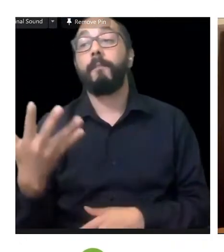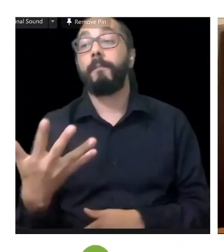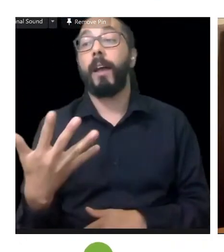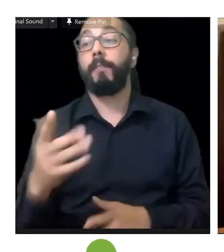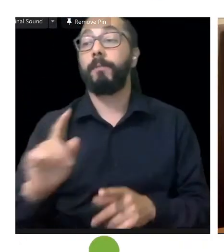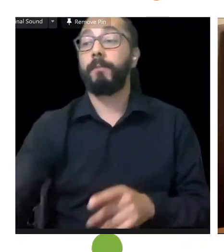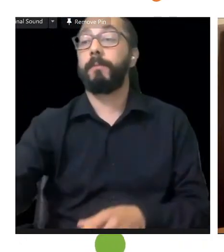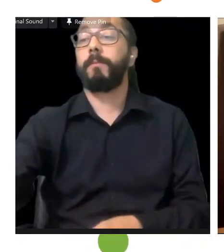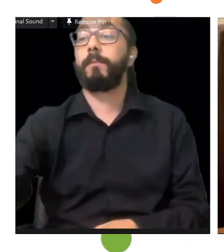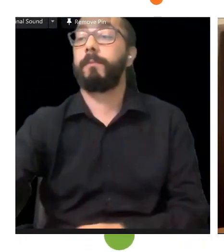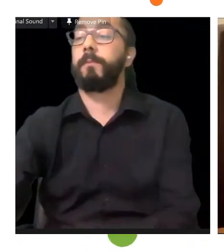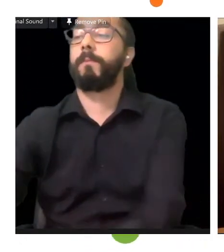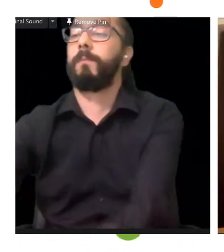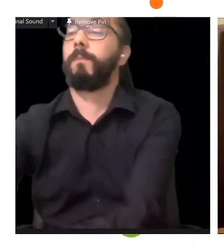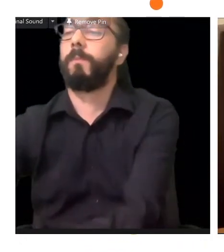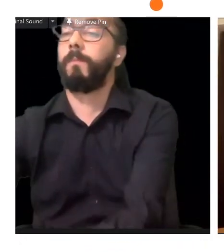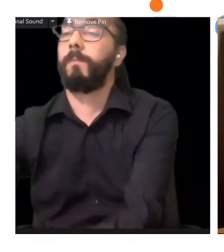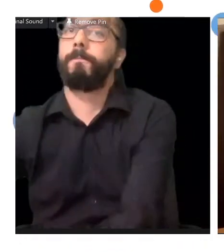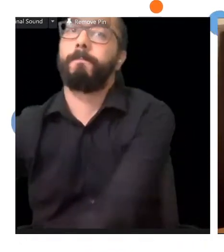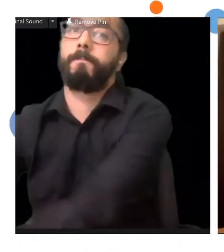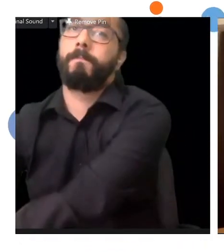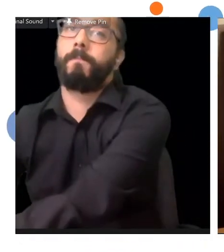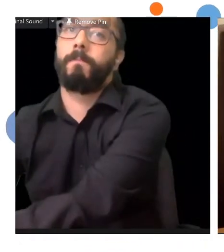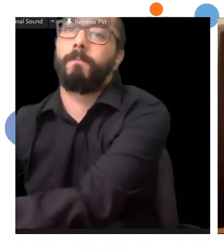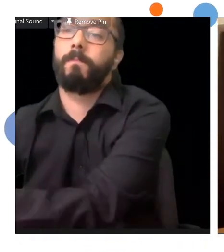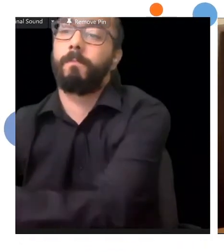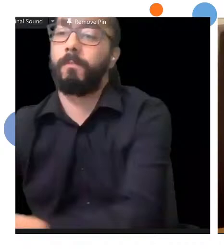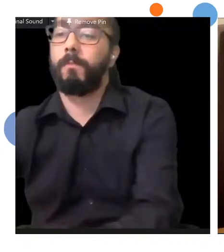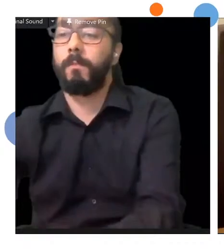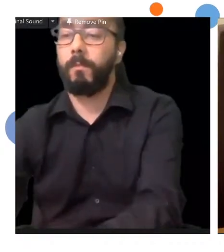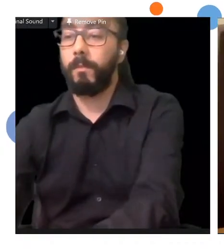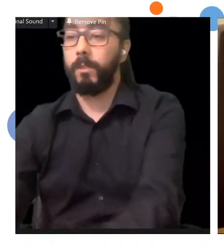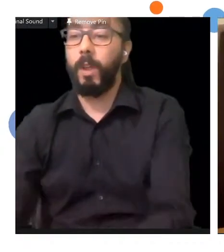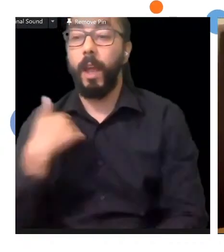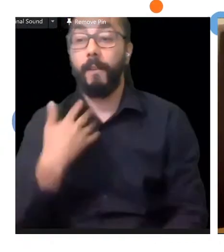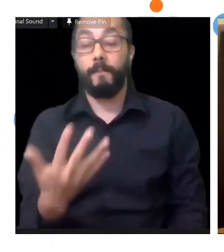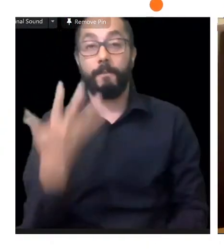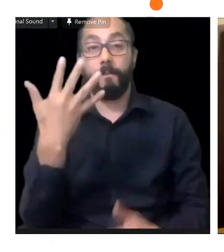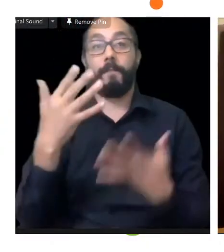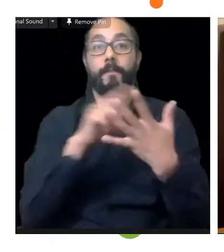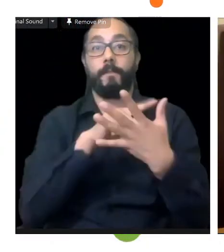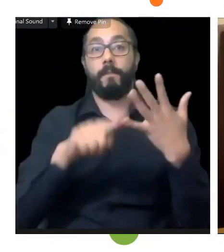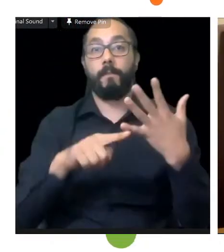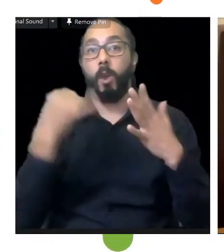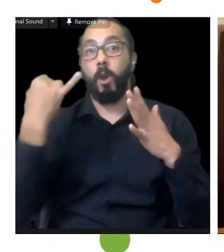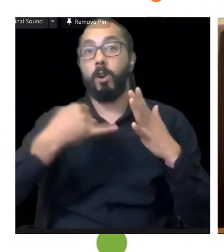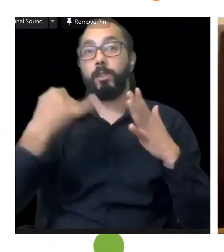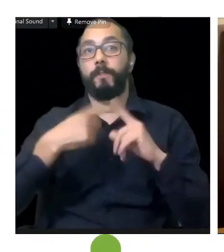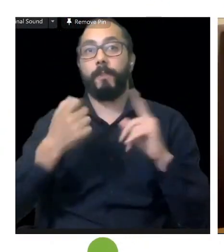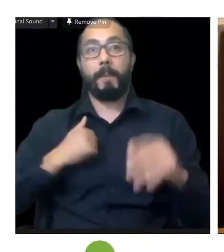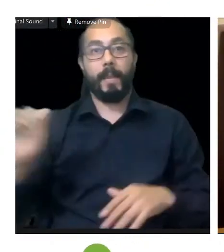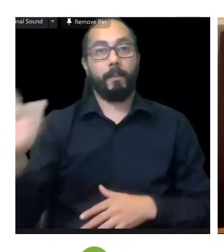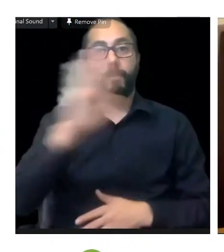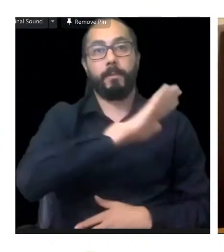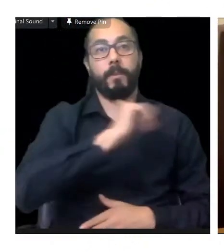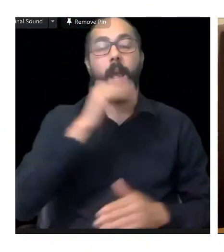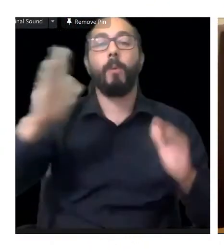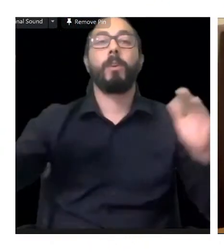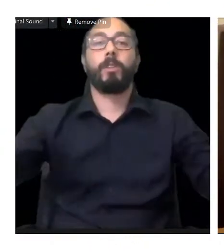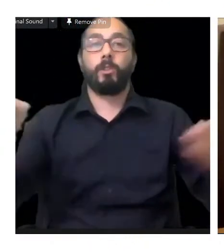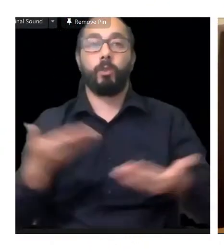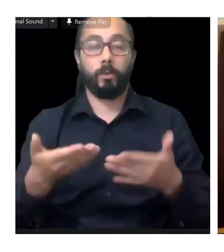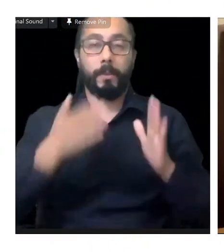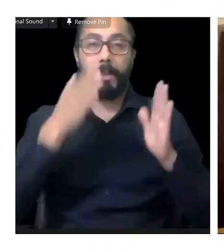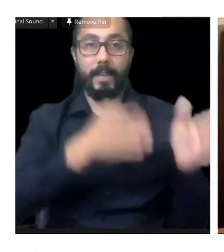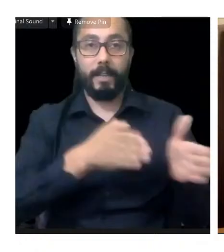bringing perspectives to this data and how it's informing their strategies on a go-forward basis. And so I'm going to introduce them individually and allow them